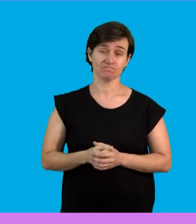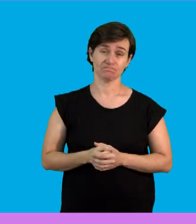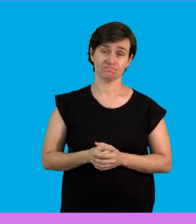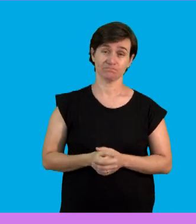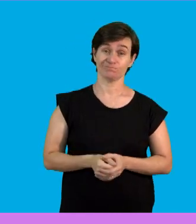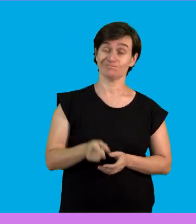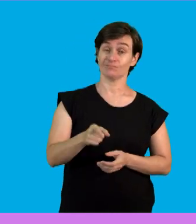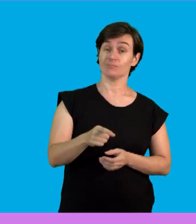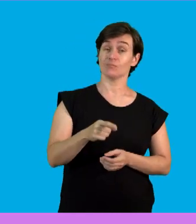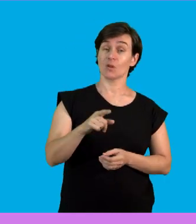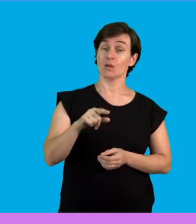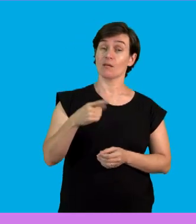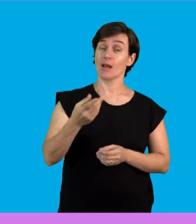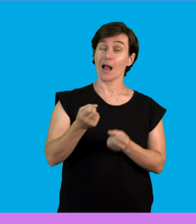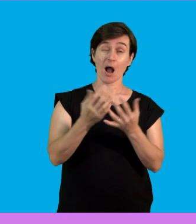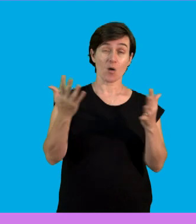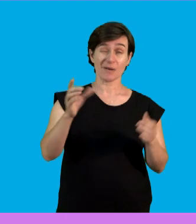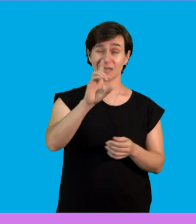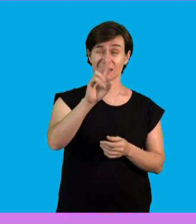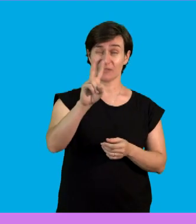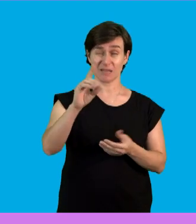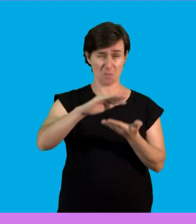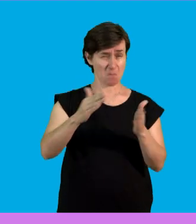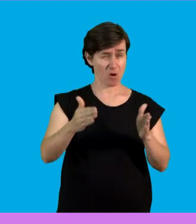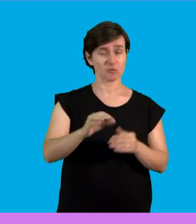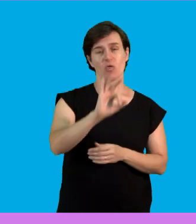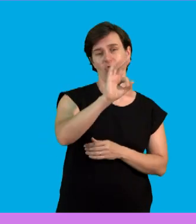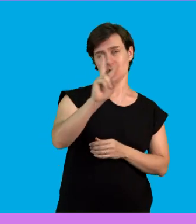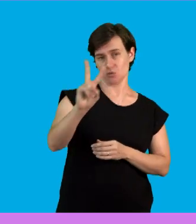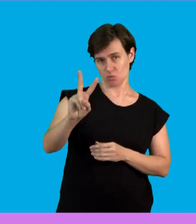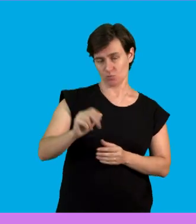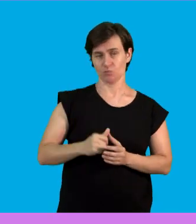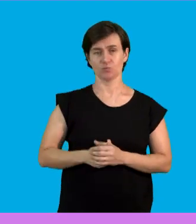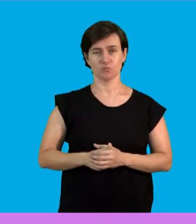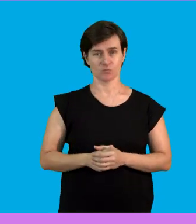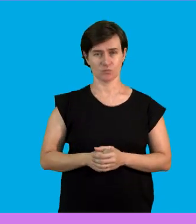is 32 DVDs